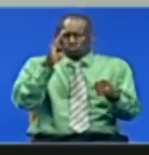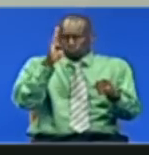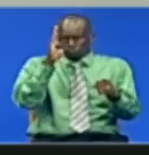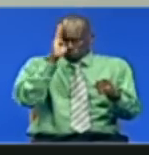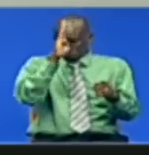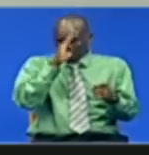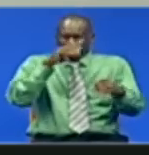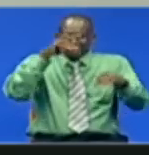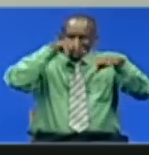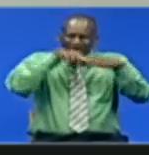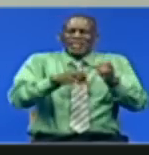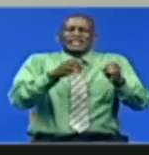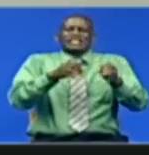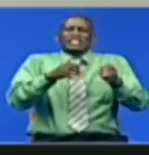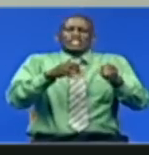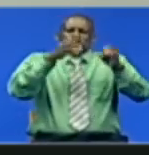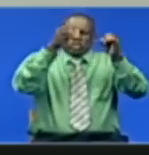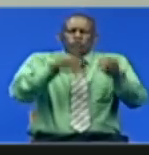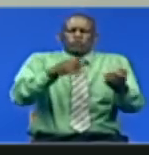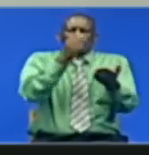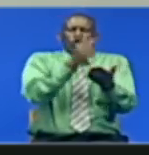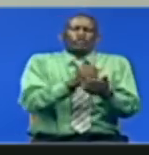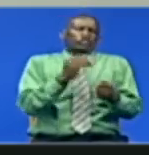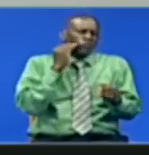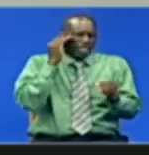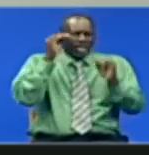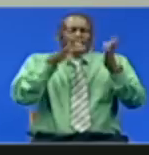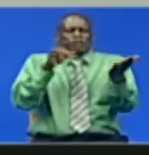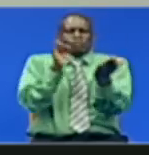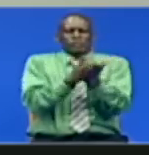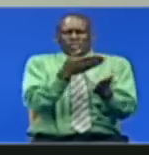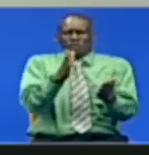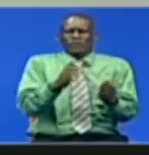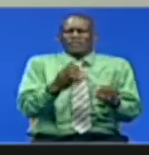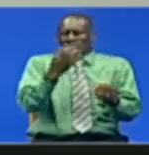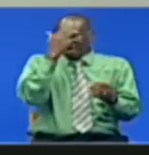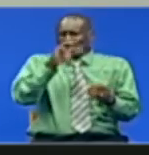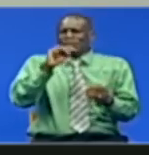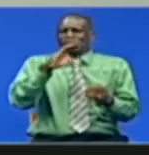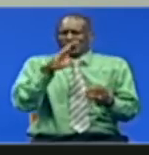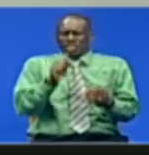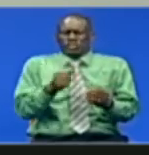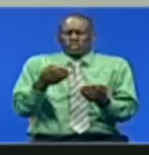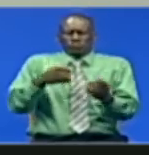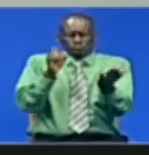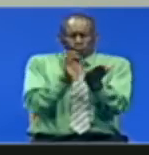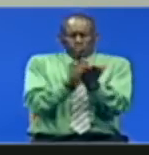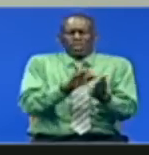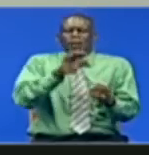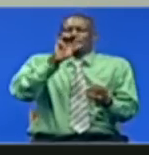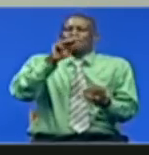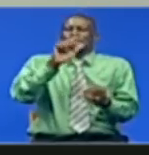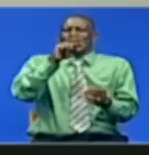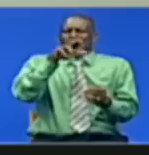the newly posted principal's office and ejected him. The angry MCAs forcefully removed Alex Maina, formerly